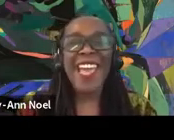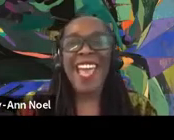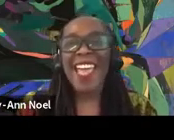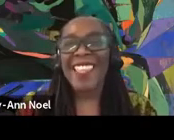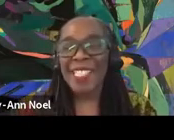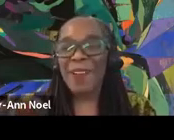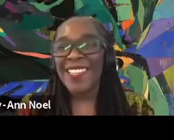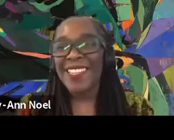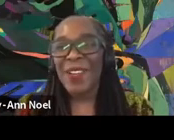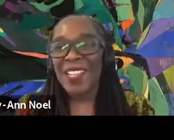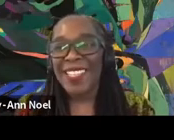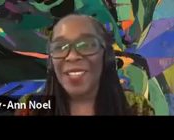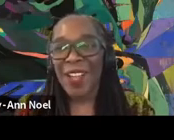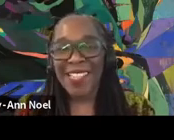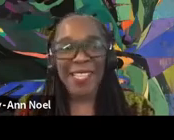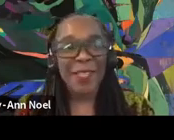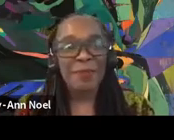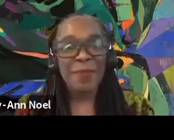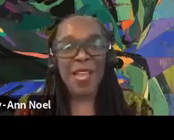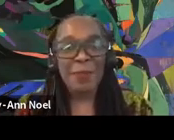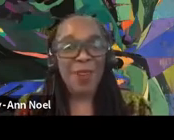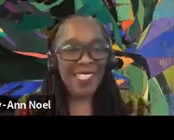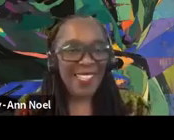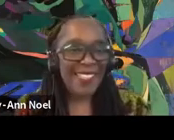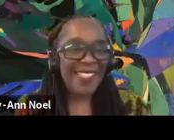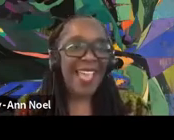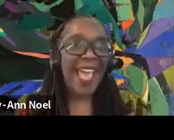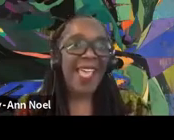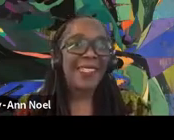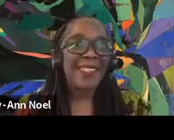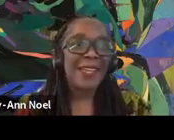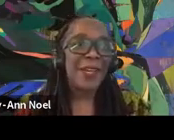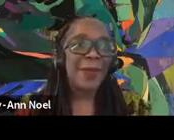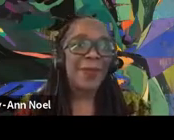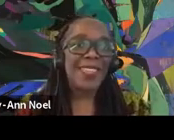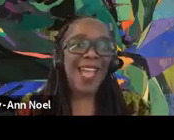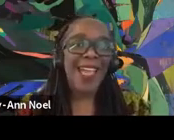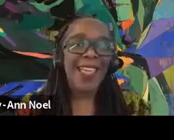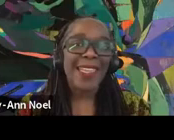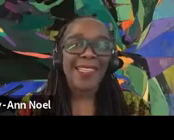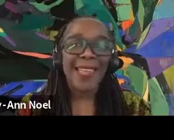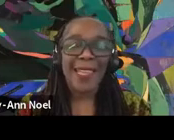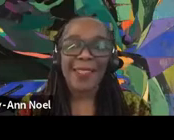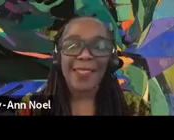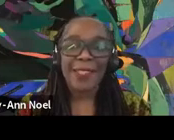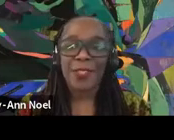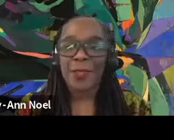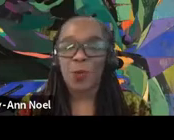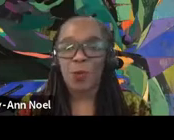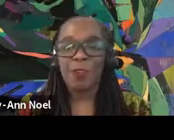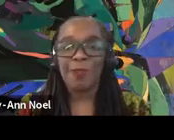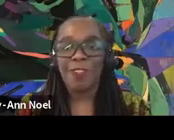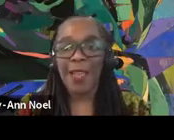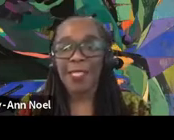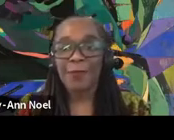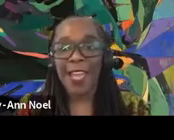right? And that's part of the decolonizing process. And I like this